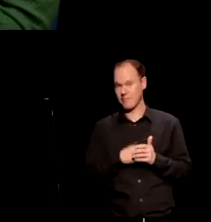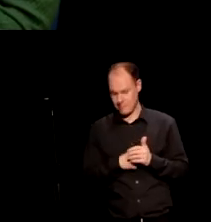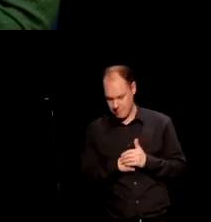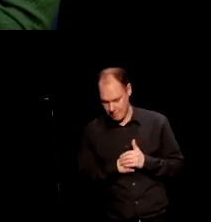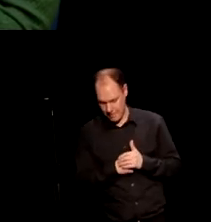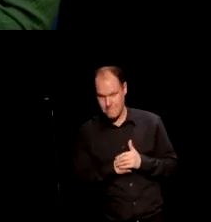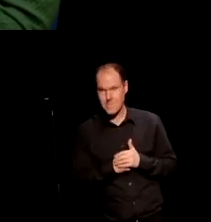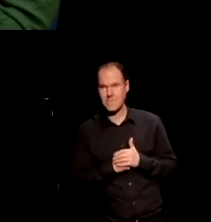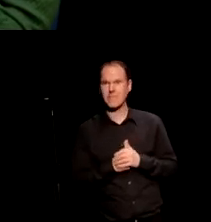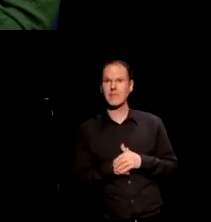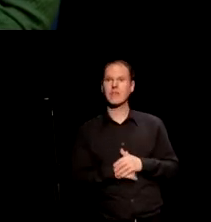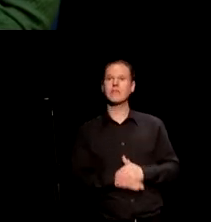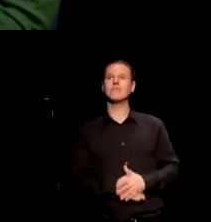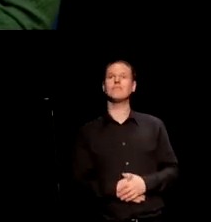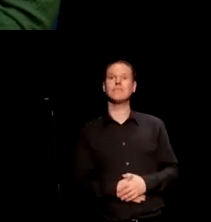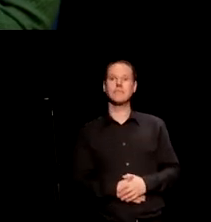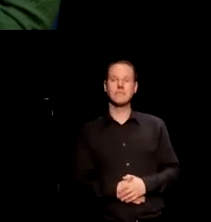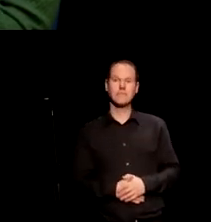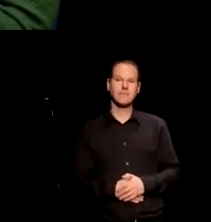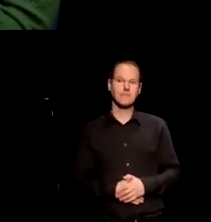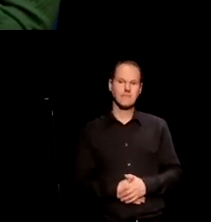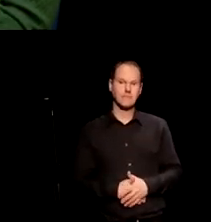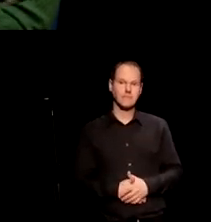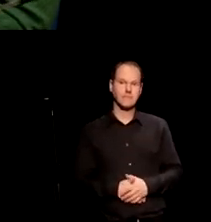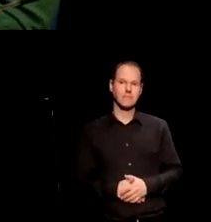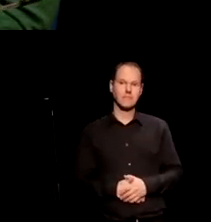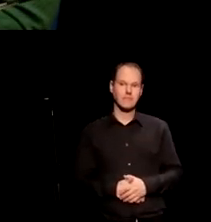said. So going back to